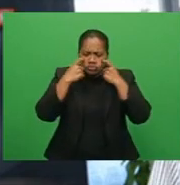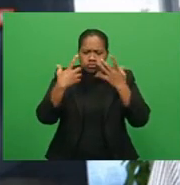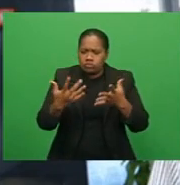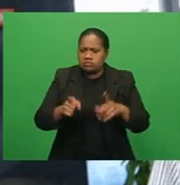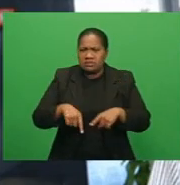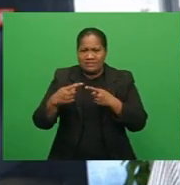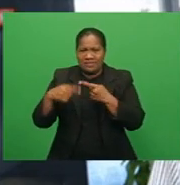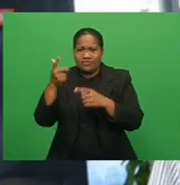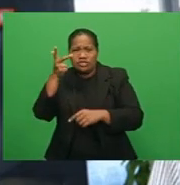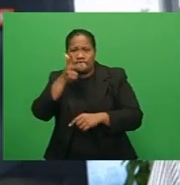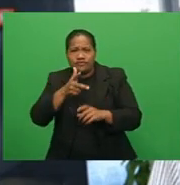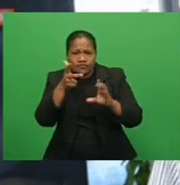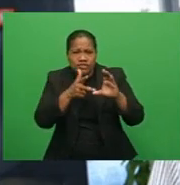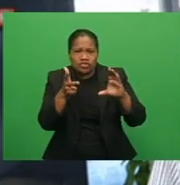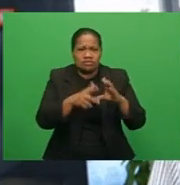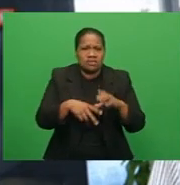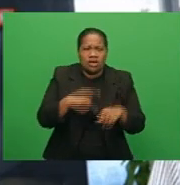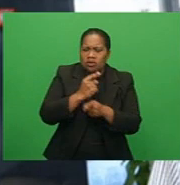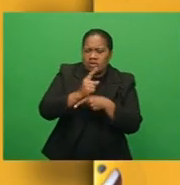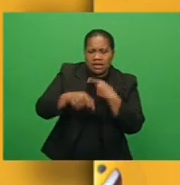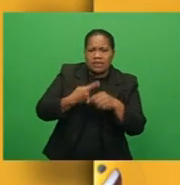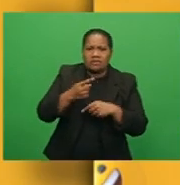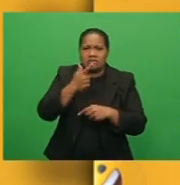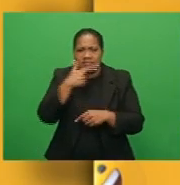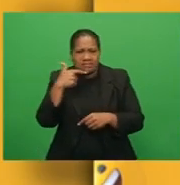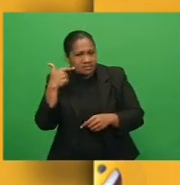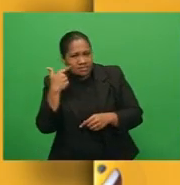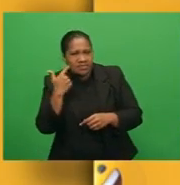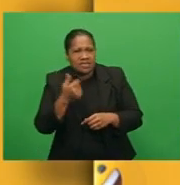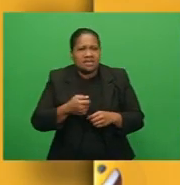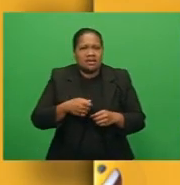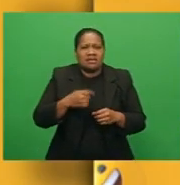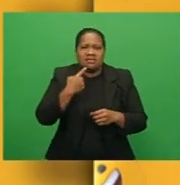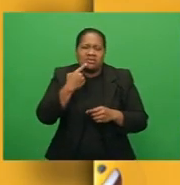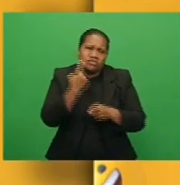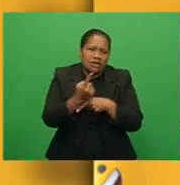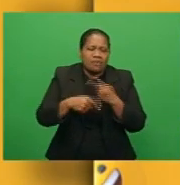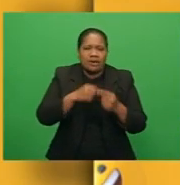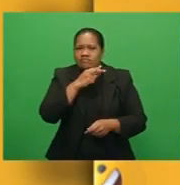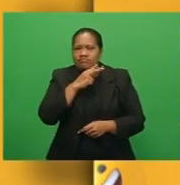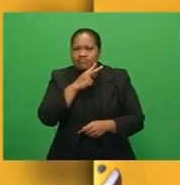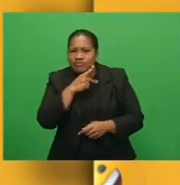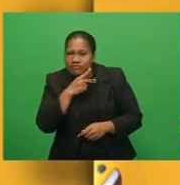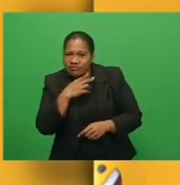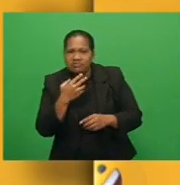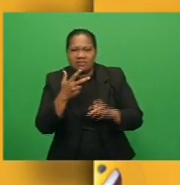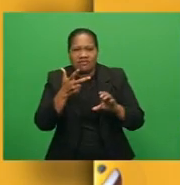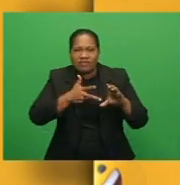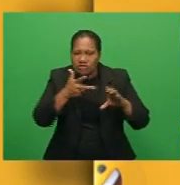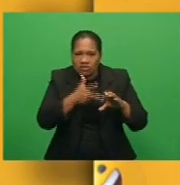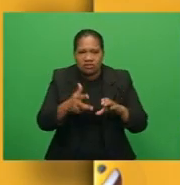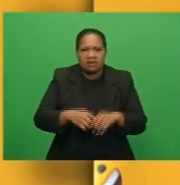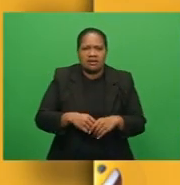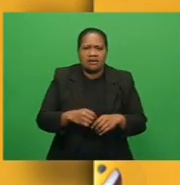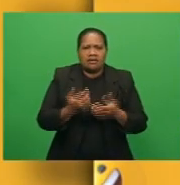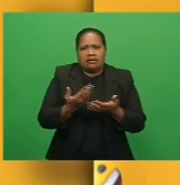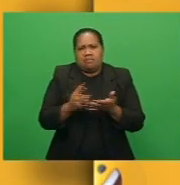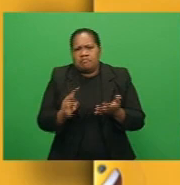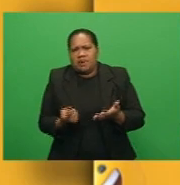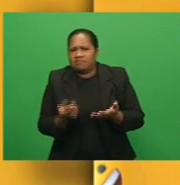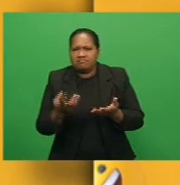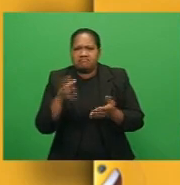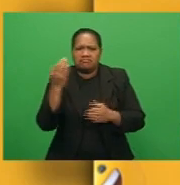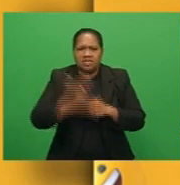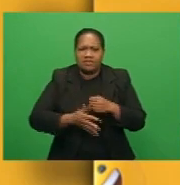attacking Ngerengere-Tamboa's character, claiming to have a pornographic video of her. He, however, did not respond to FBC